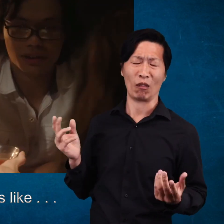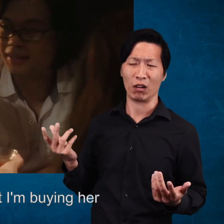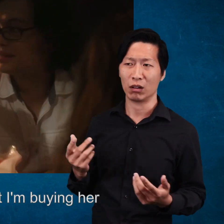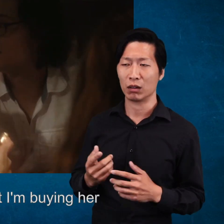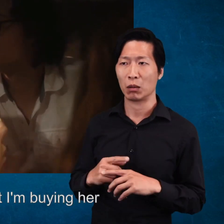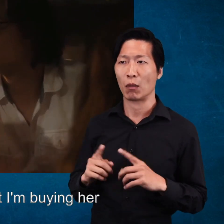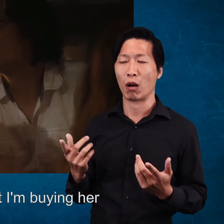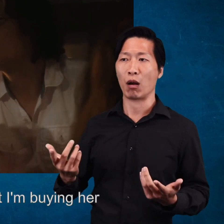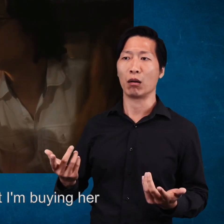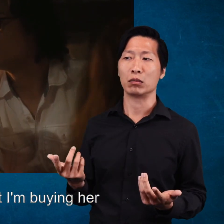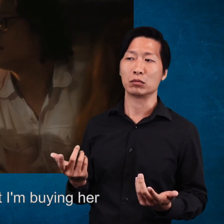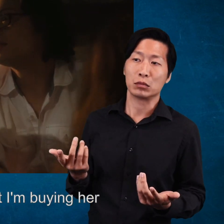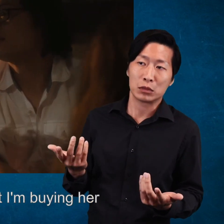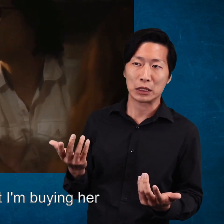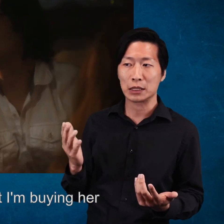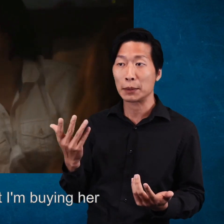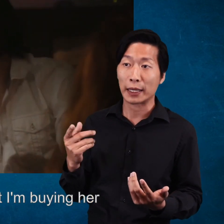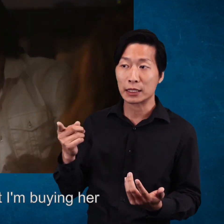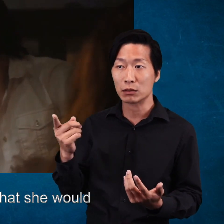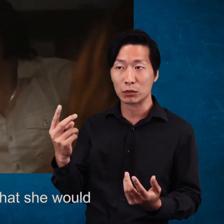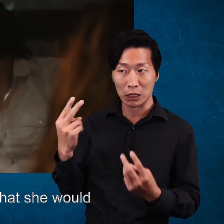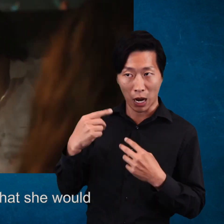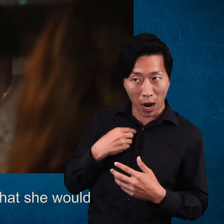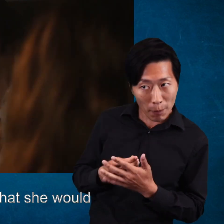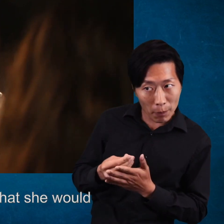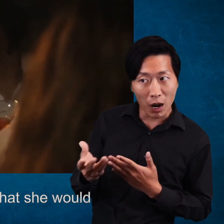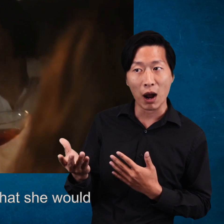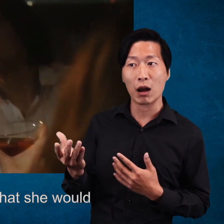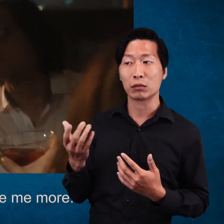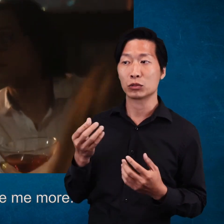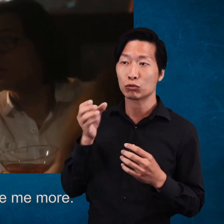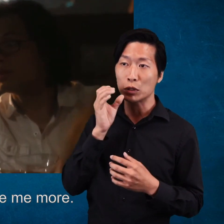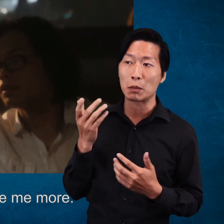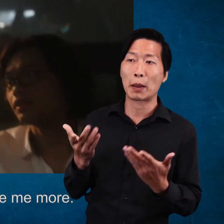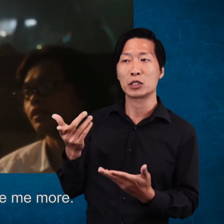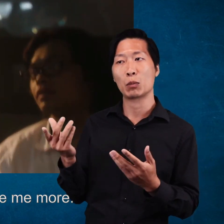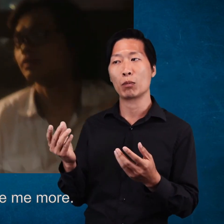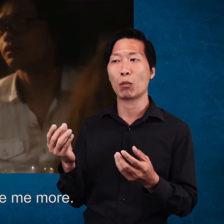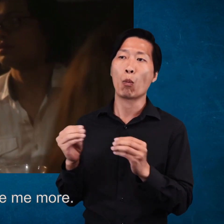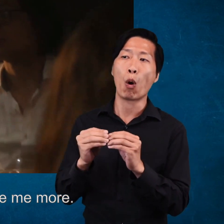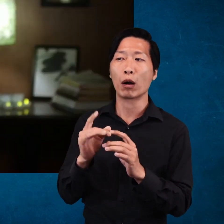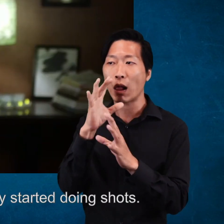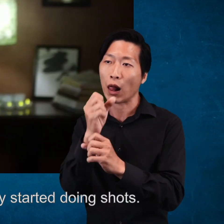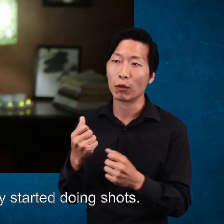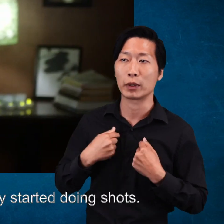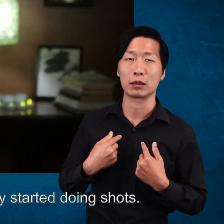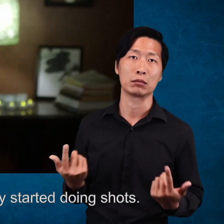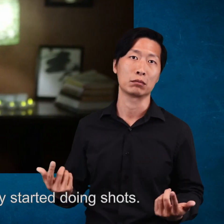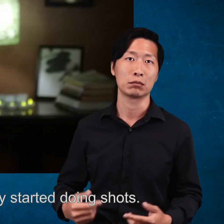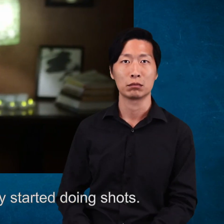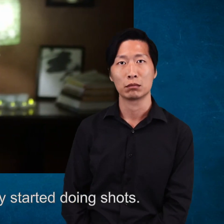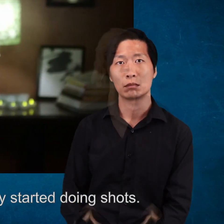like if she sees that I'm buying her these drinks, that she would come to like me more. And then